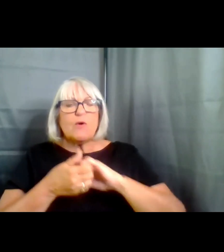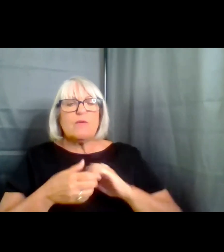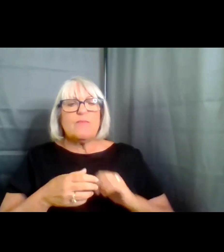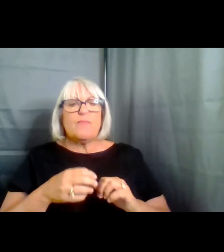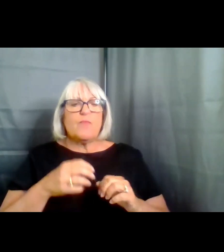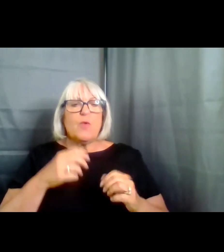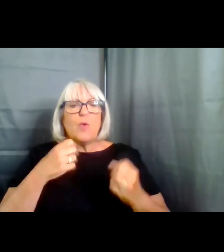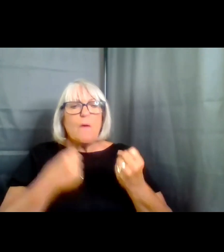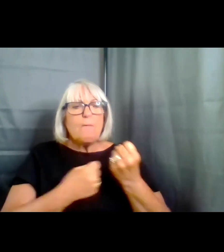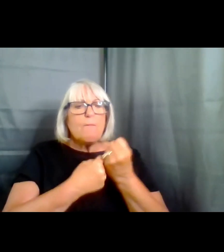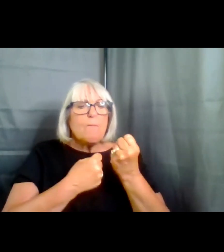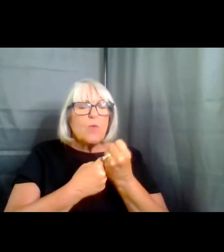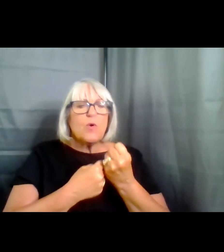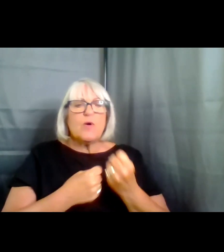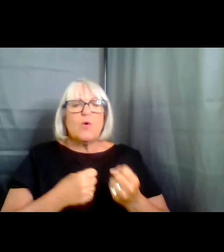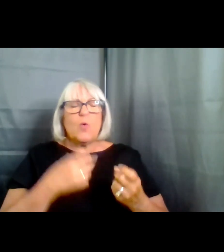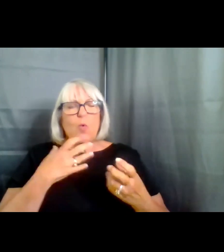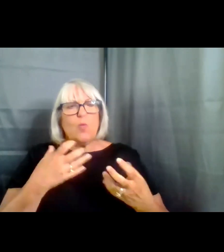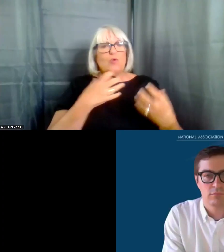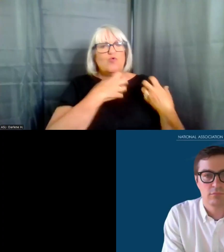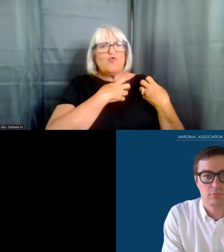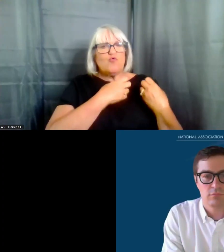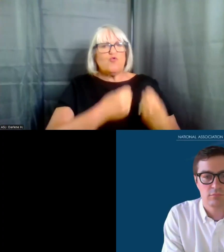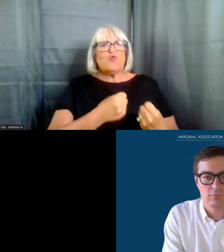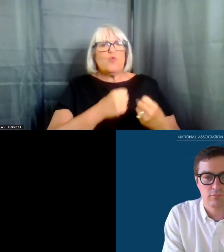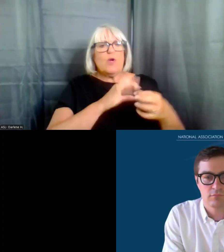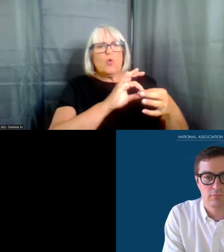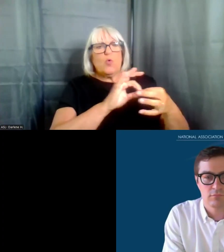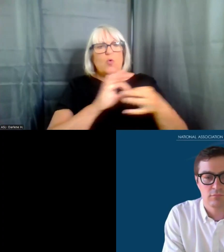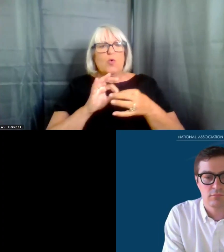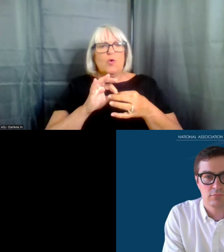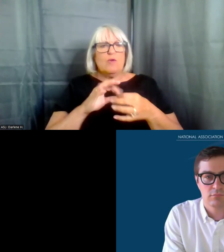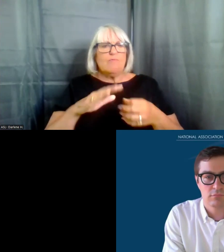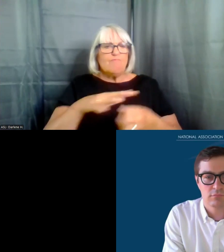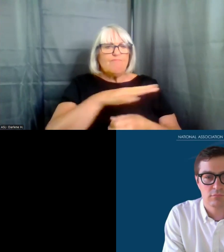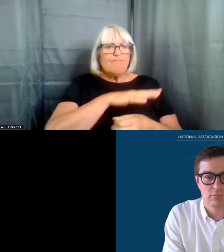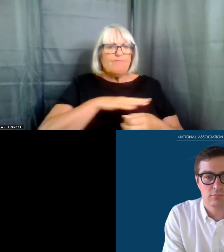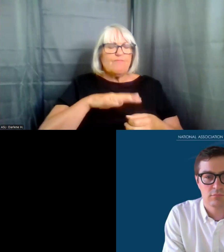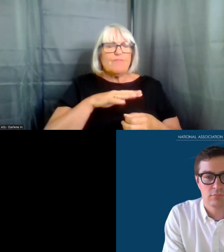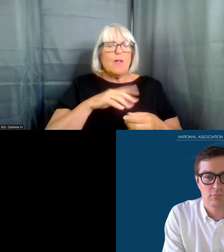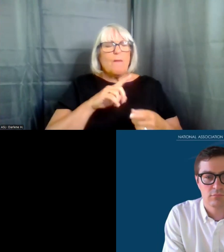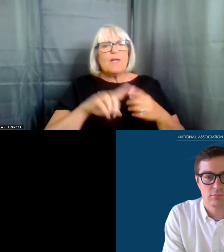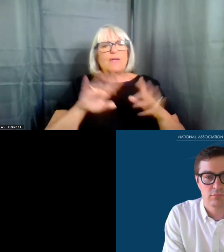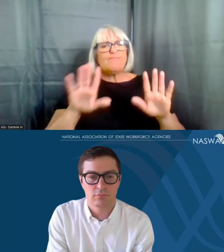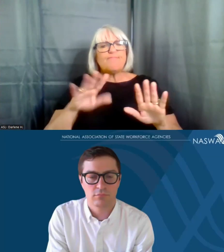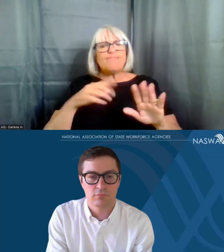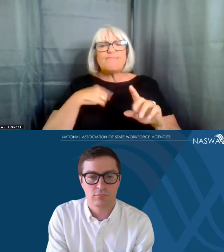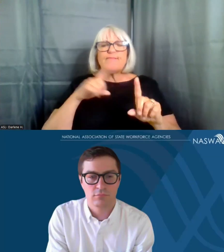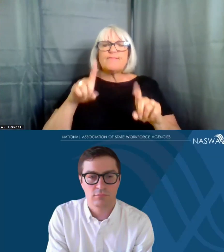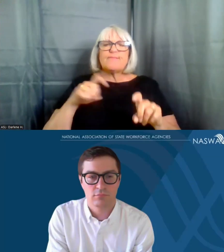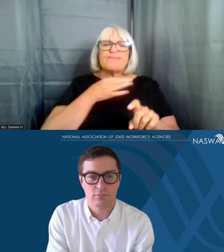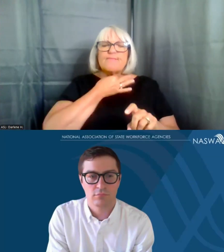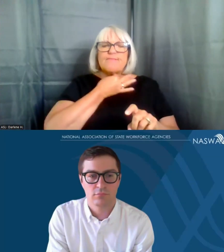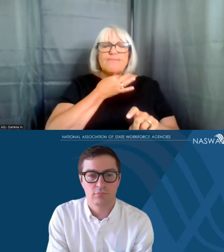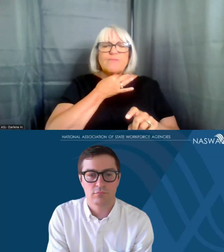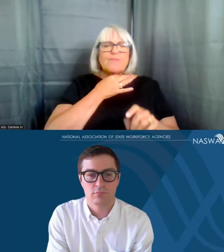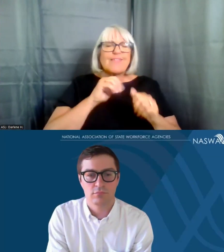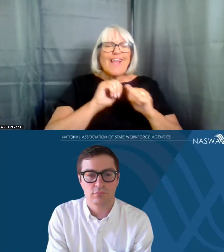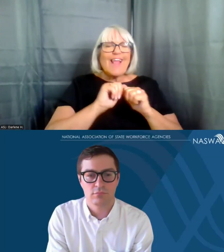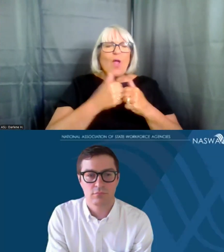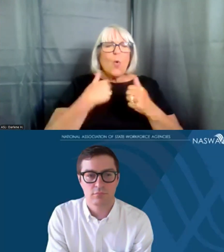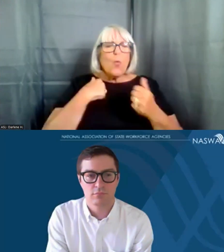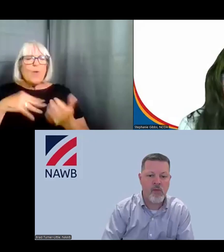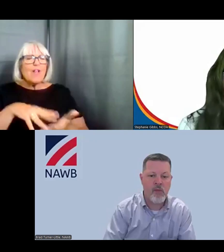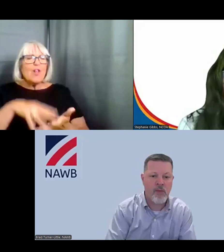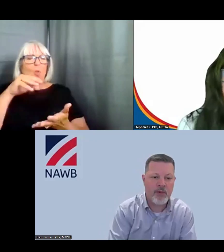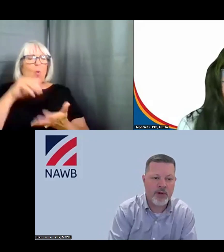really depend on strong relationships across disciplines. And so I'm curious here if we could learn more about what are some of the ways